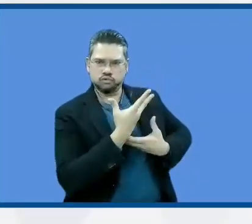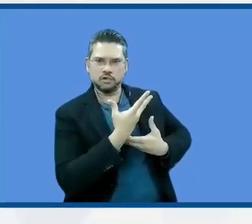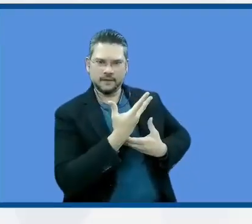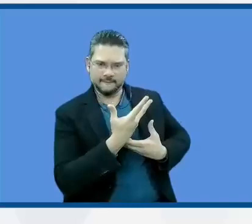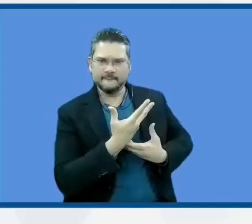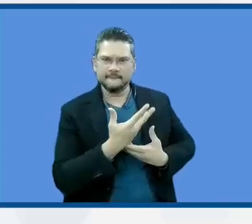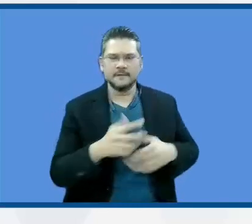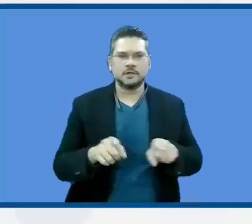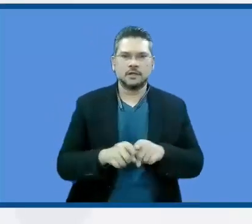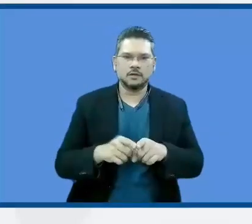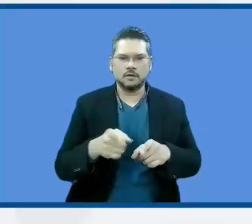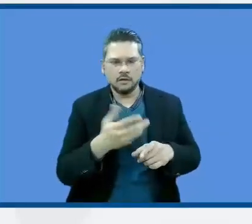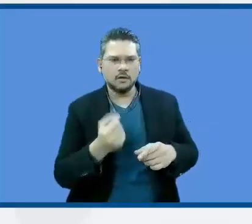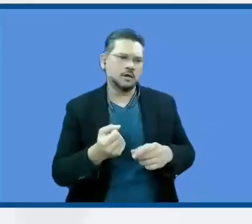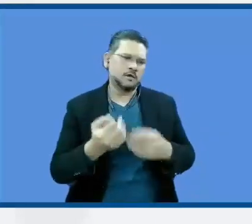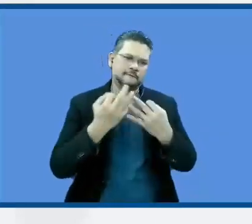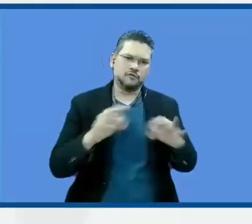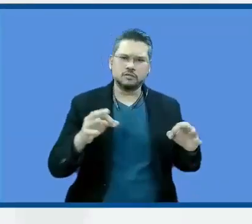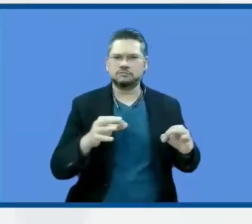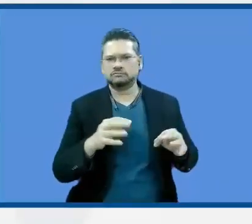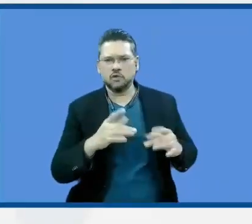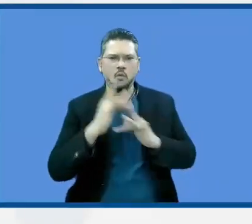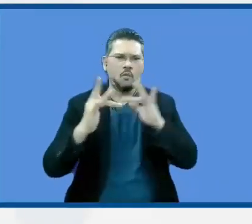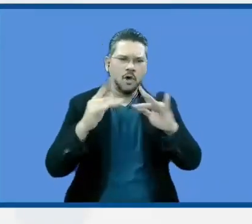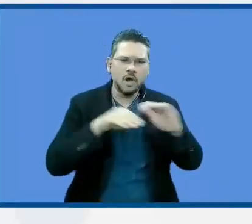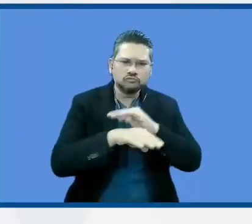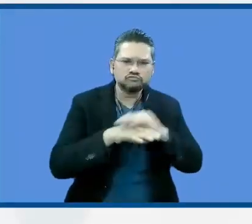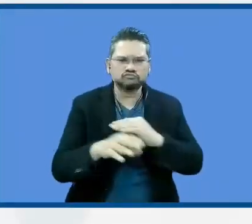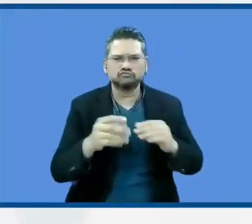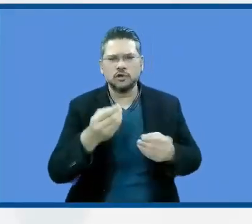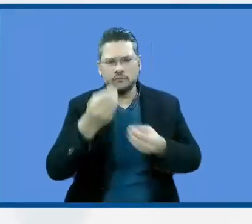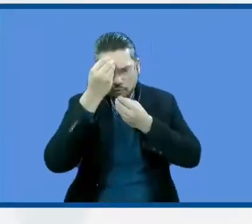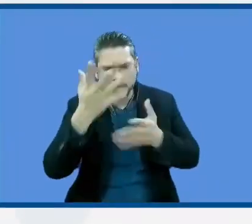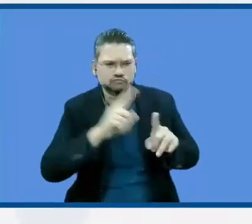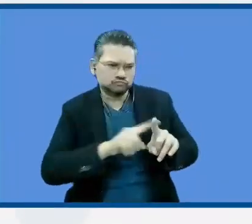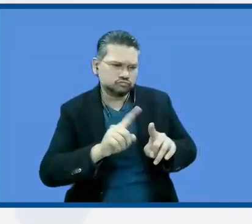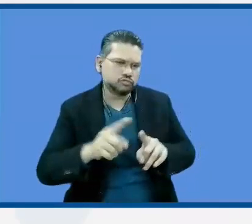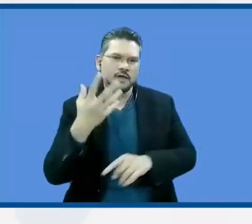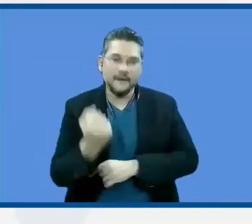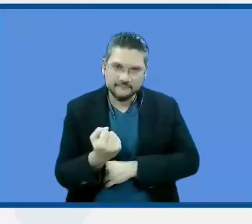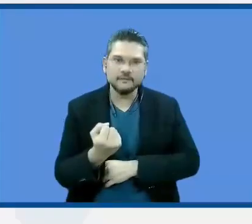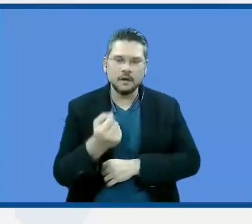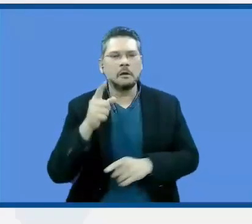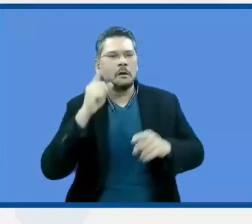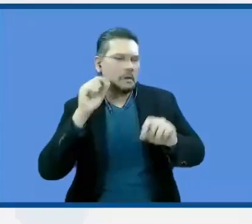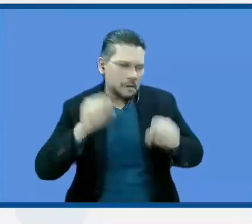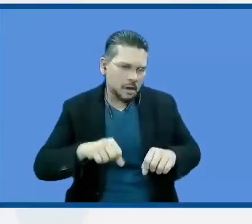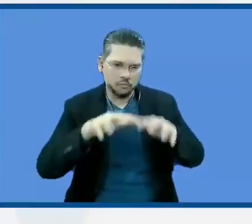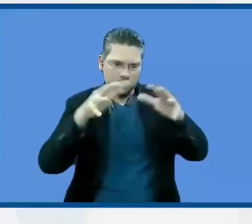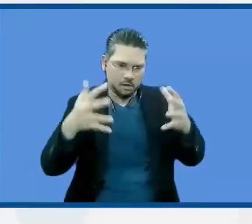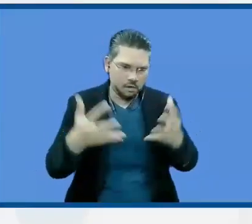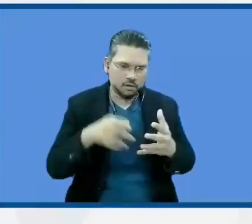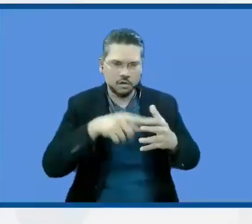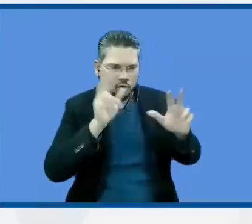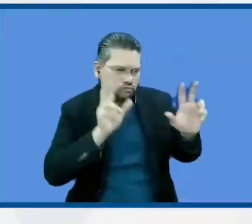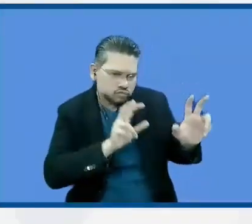accessible online information at global level through continuous observation of the earth and forecasts for